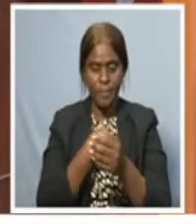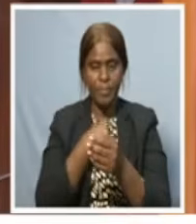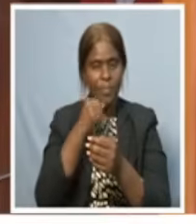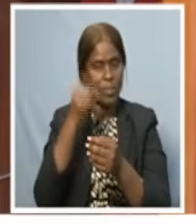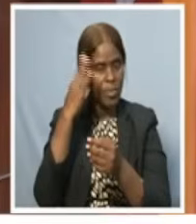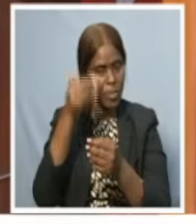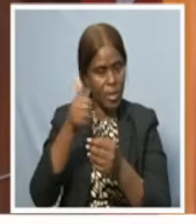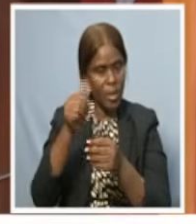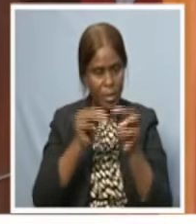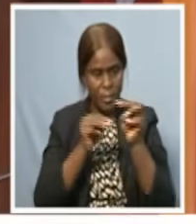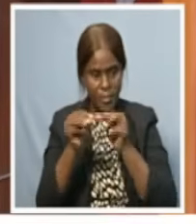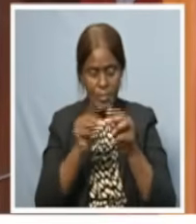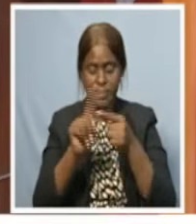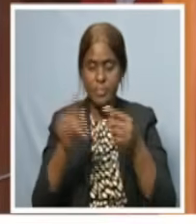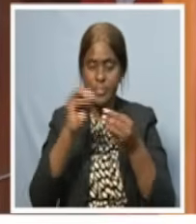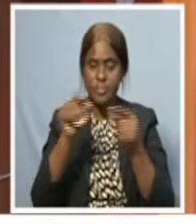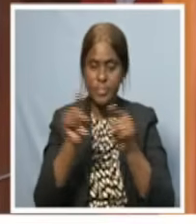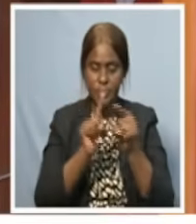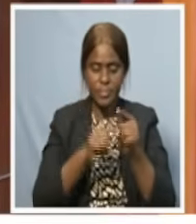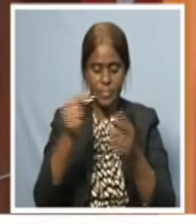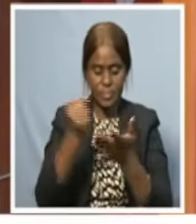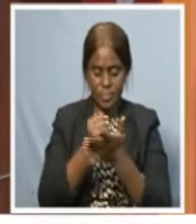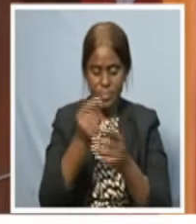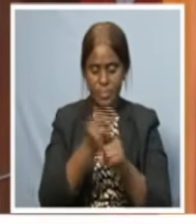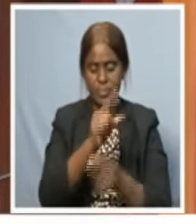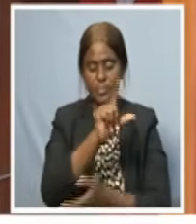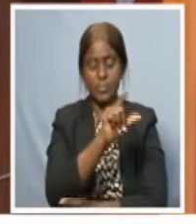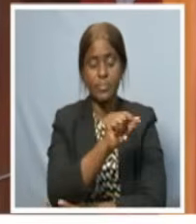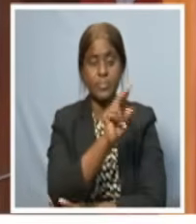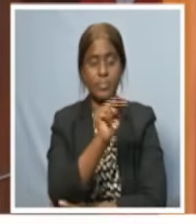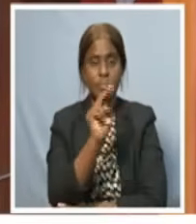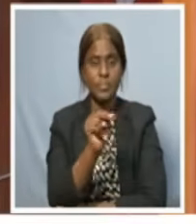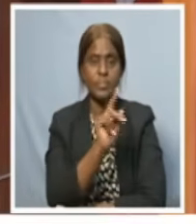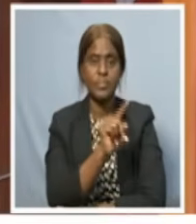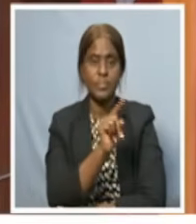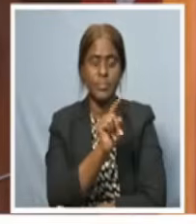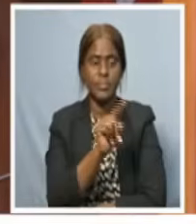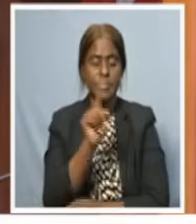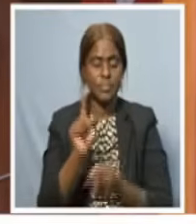whether you managed to handle it. The recruitments from 2022 to